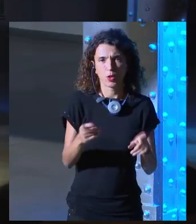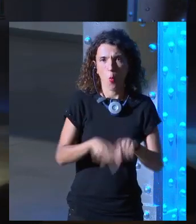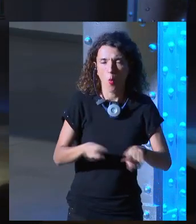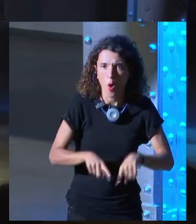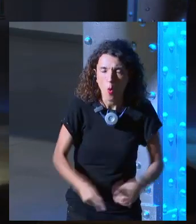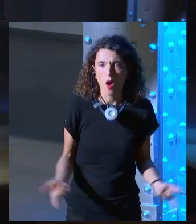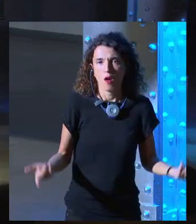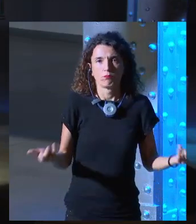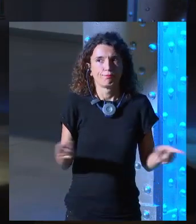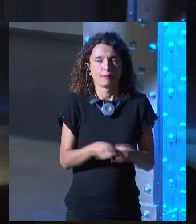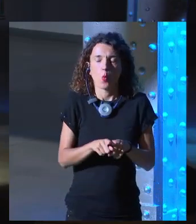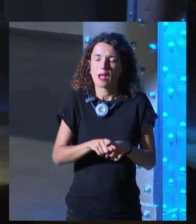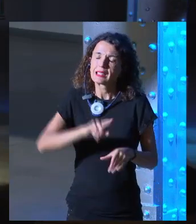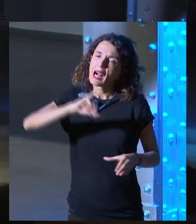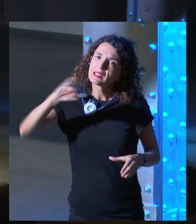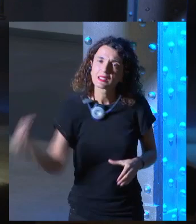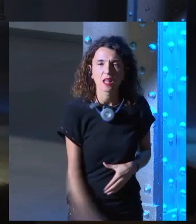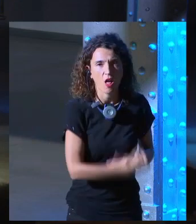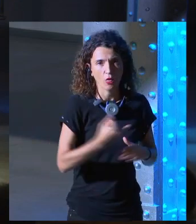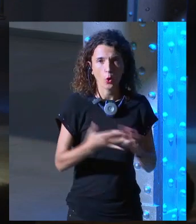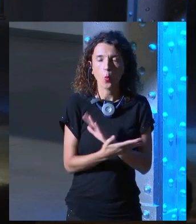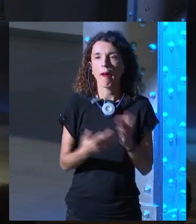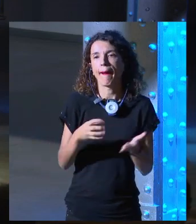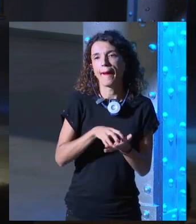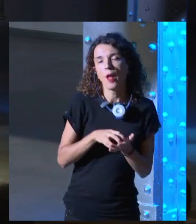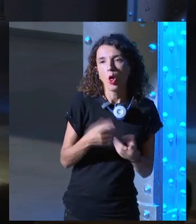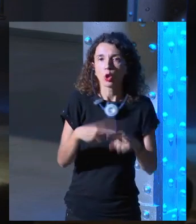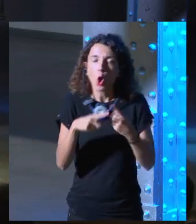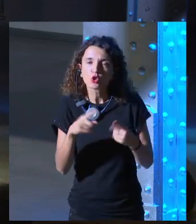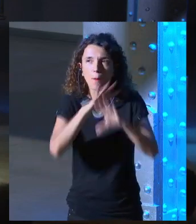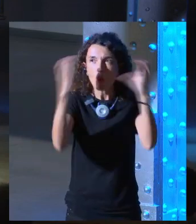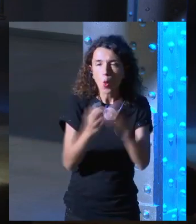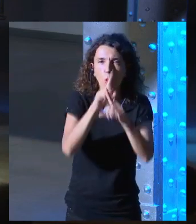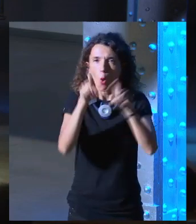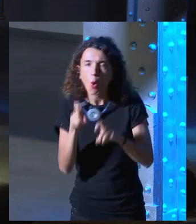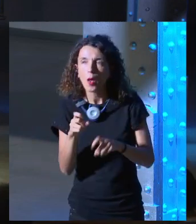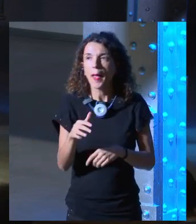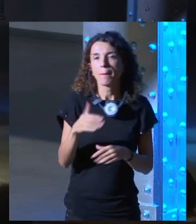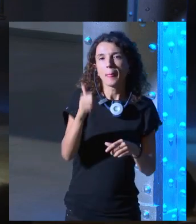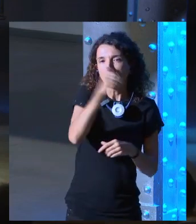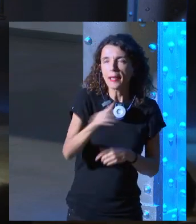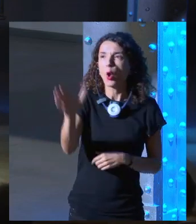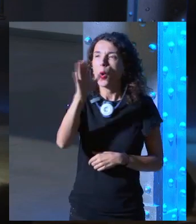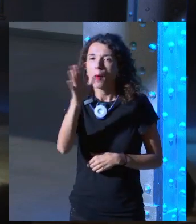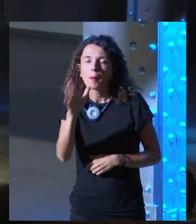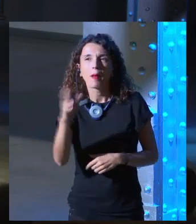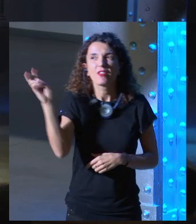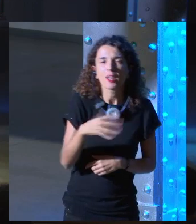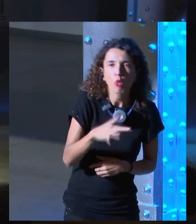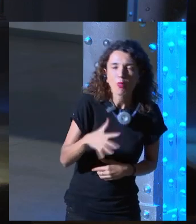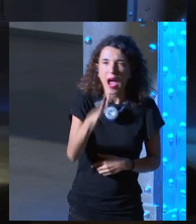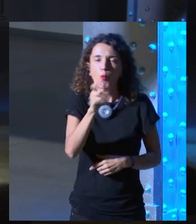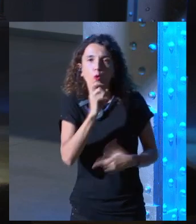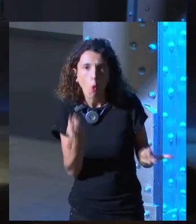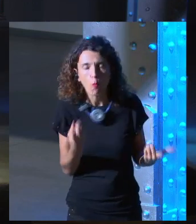sit down with your kids or your friends and have a glass of wine and read a book. But we have to do it, and so don't give